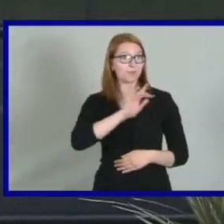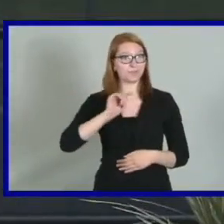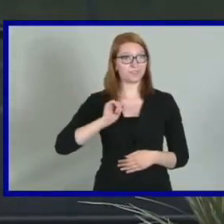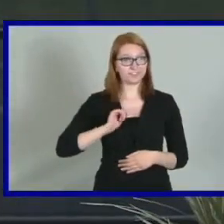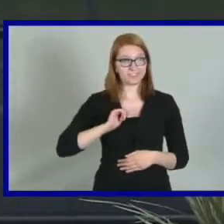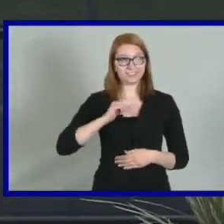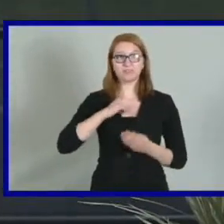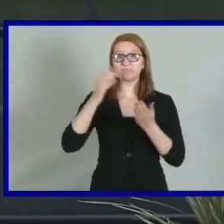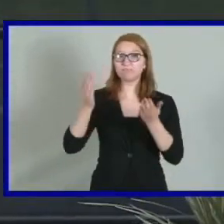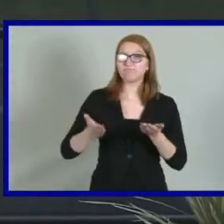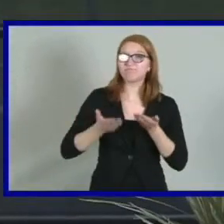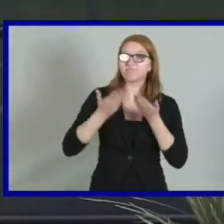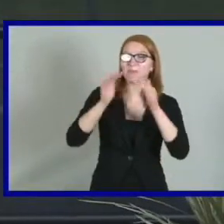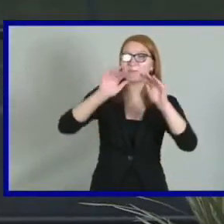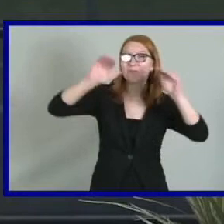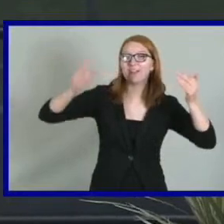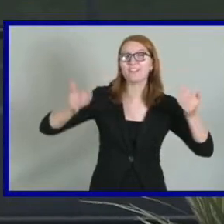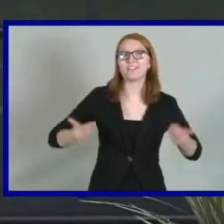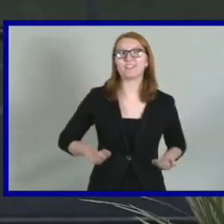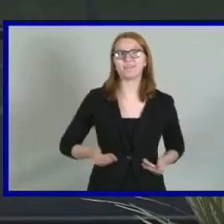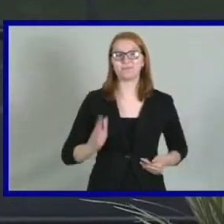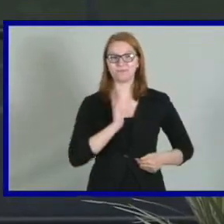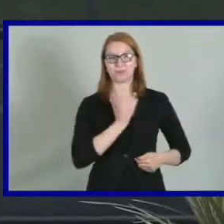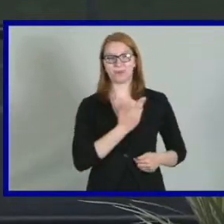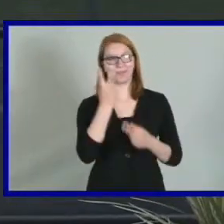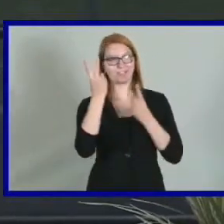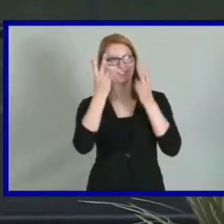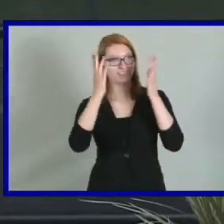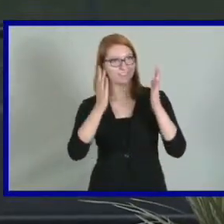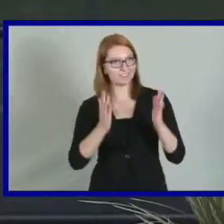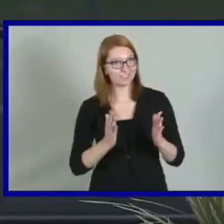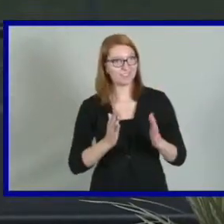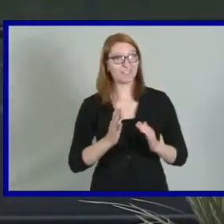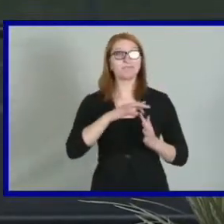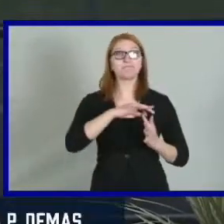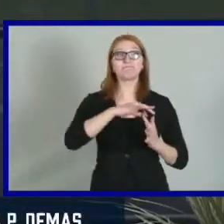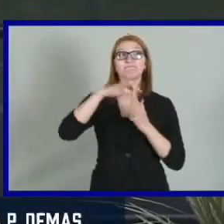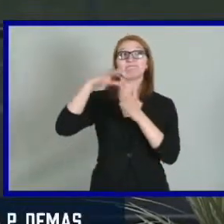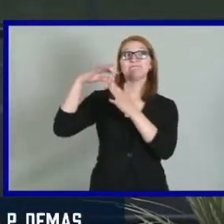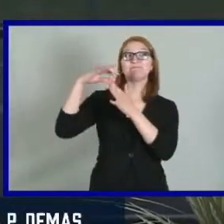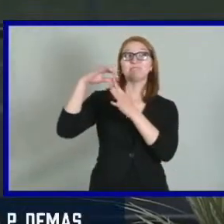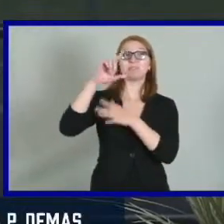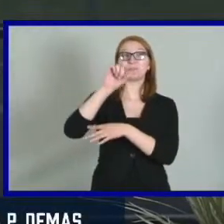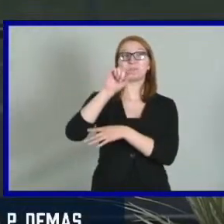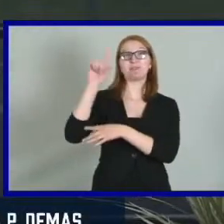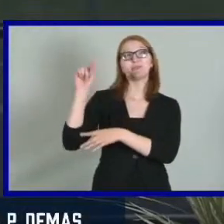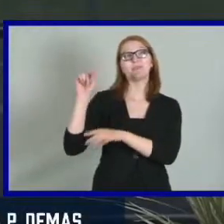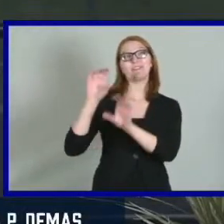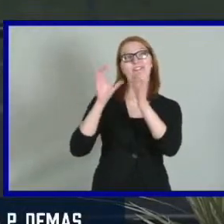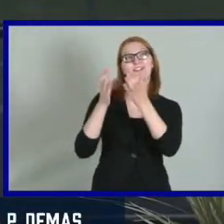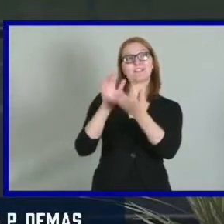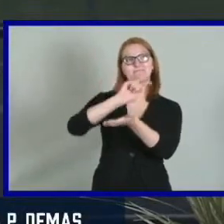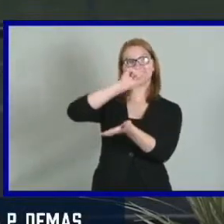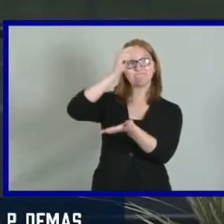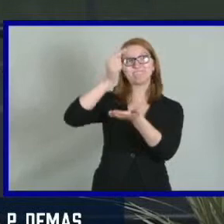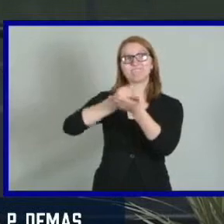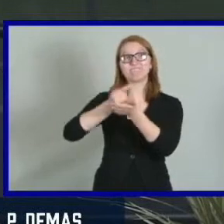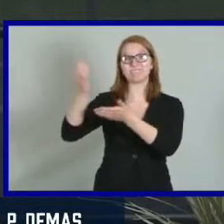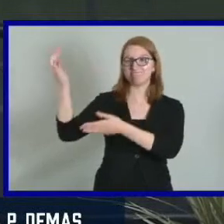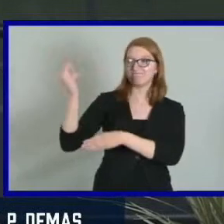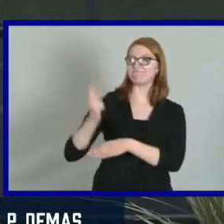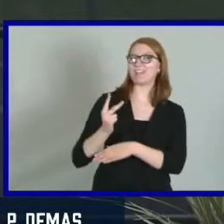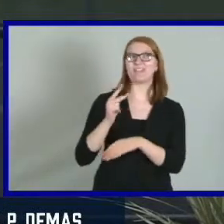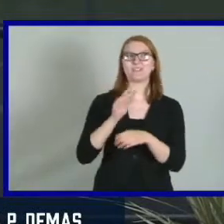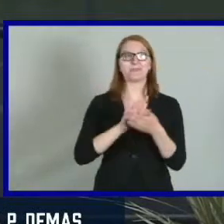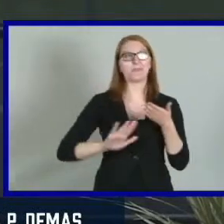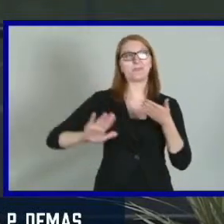I offer a warm welcome to our guests, and especially to the 2020 graduates who have returned to